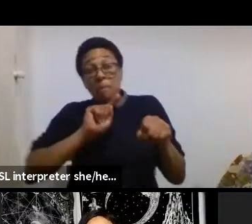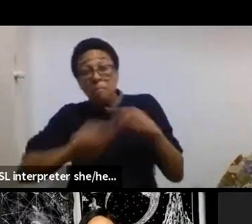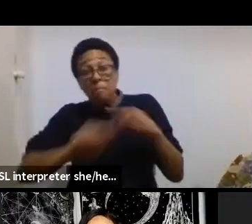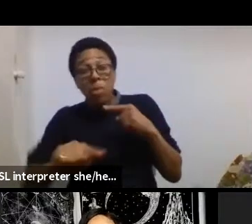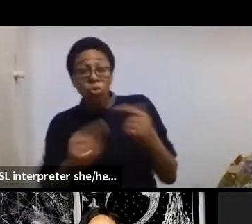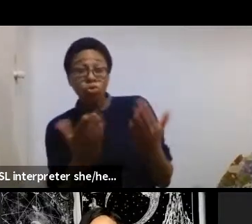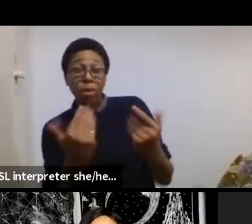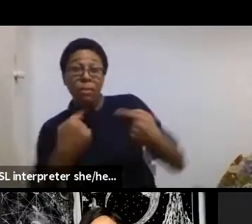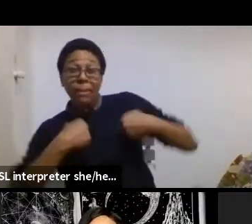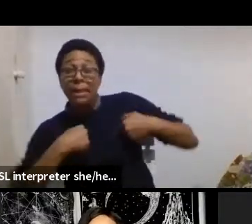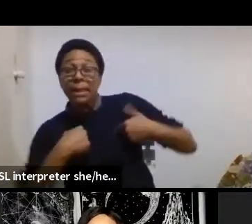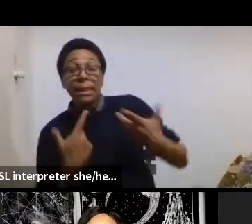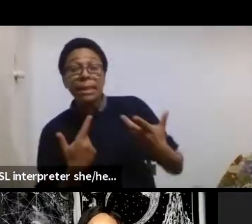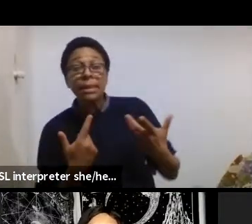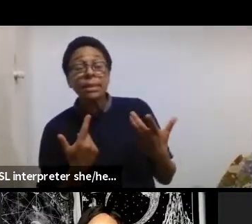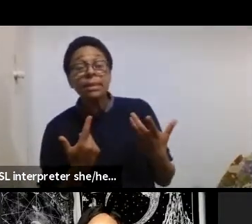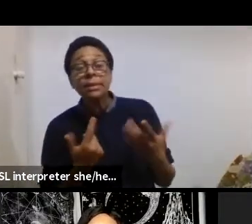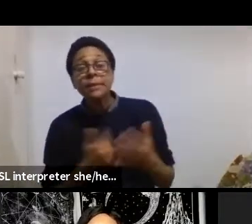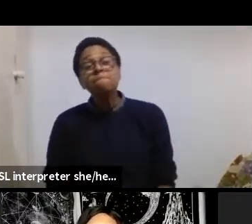really.